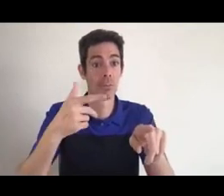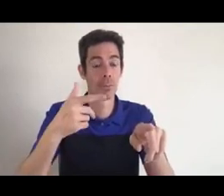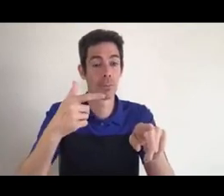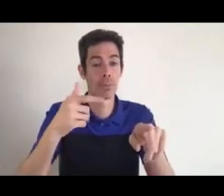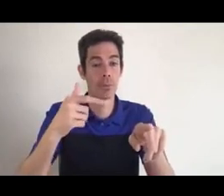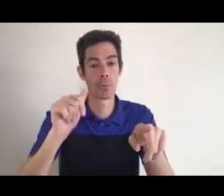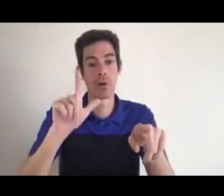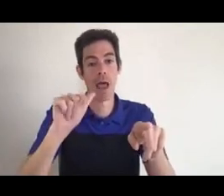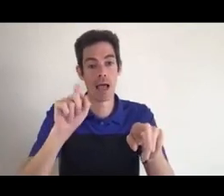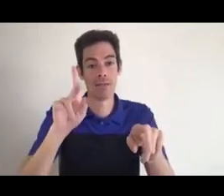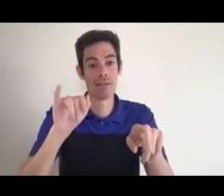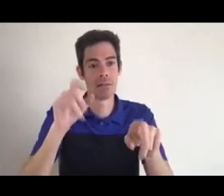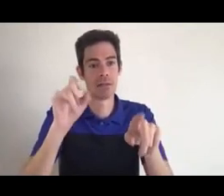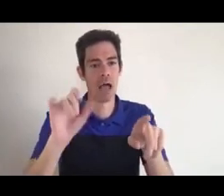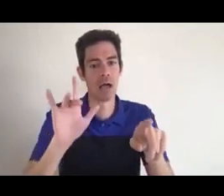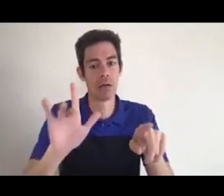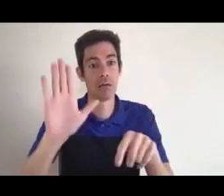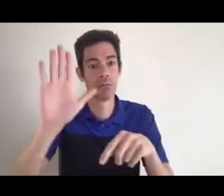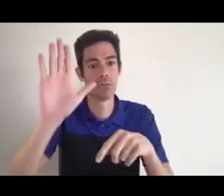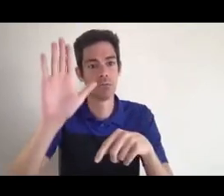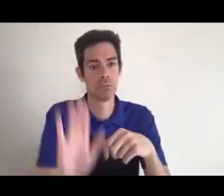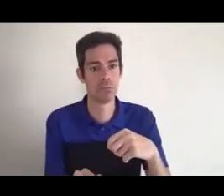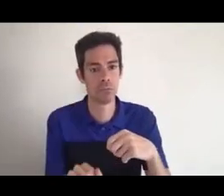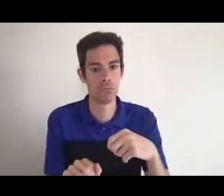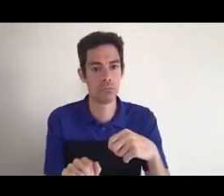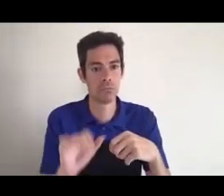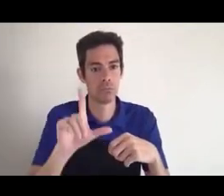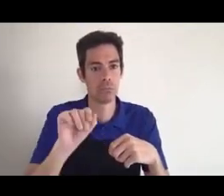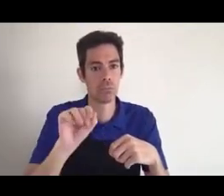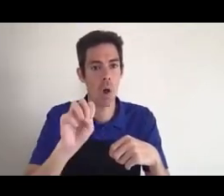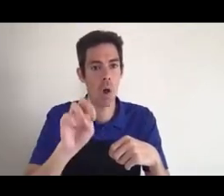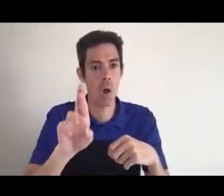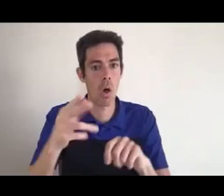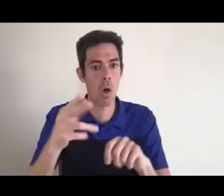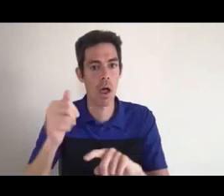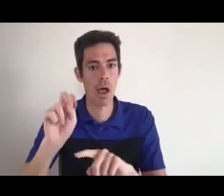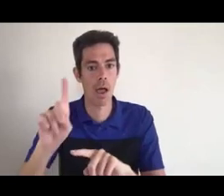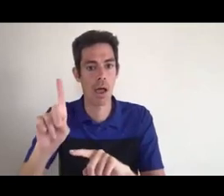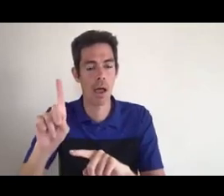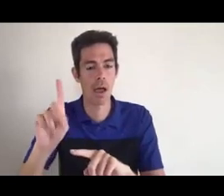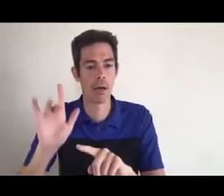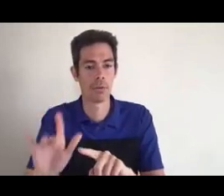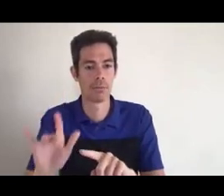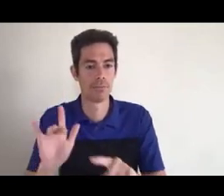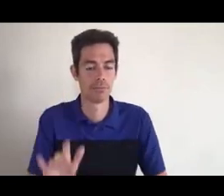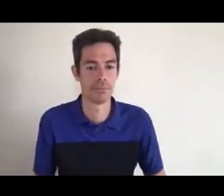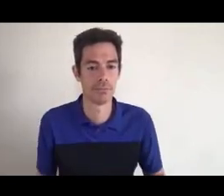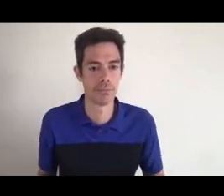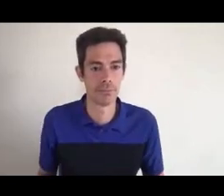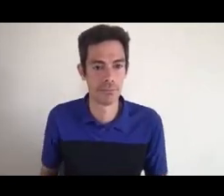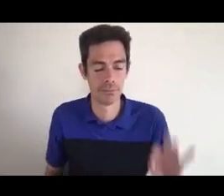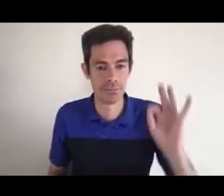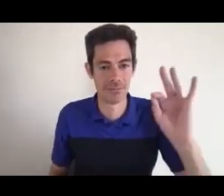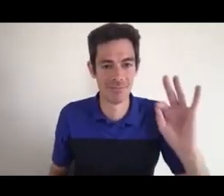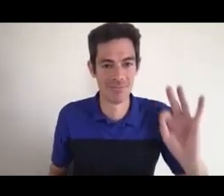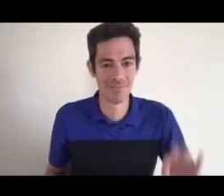All right, so you can drop your hand, the hand raise.